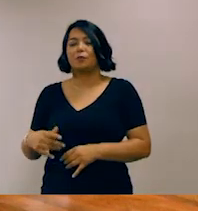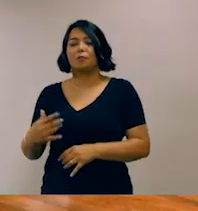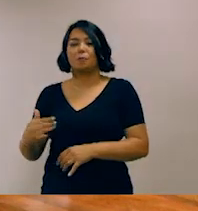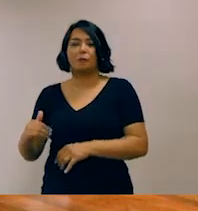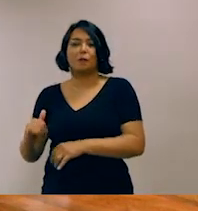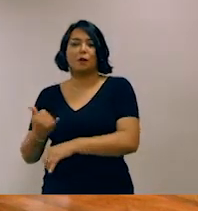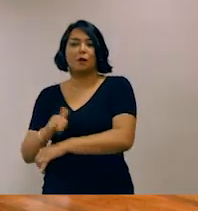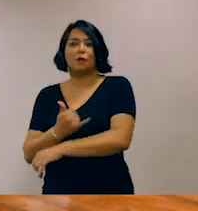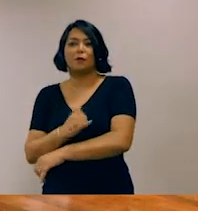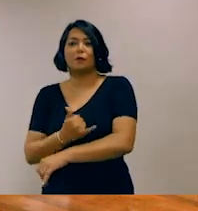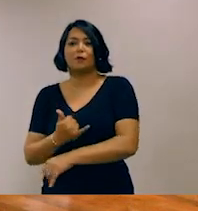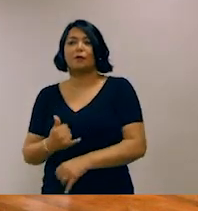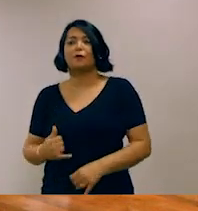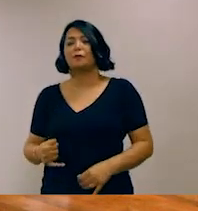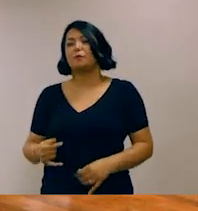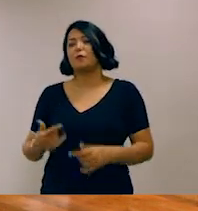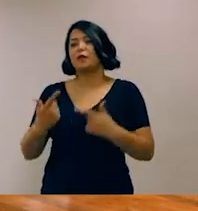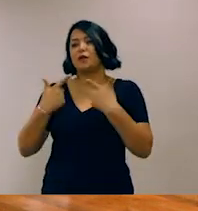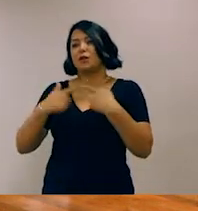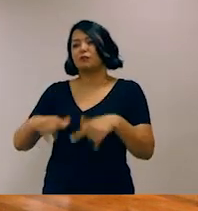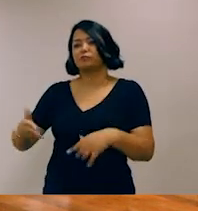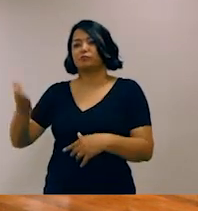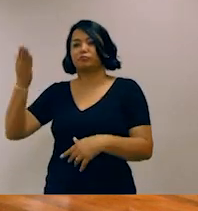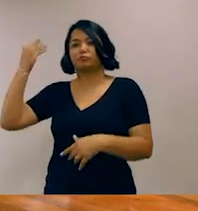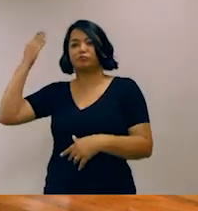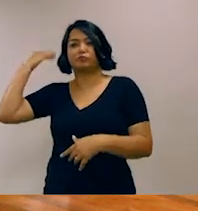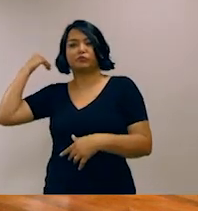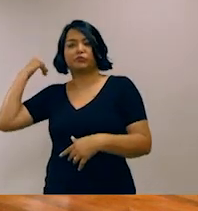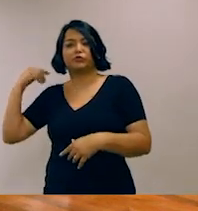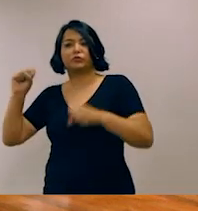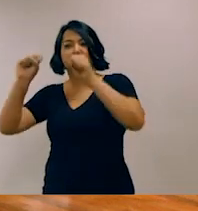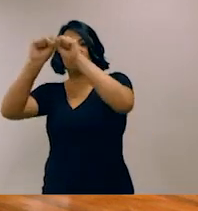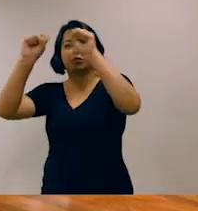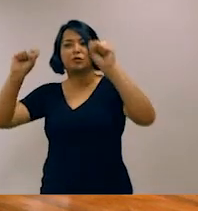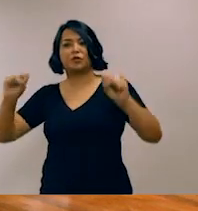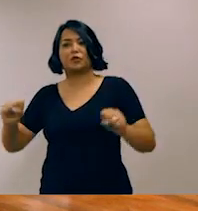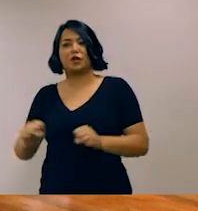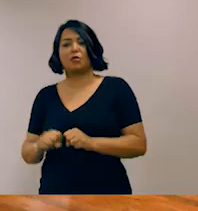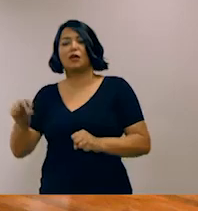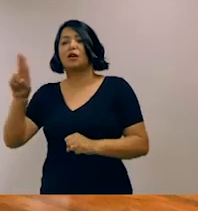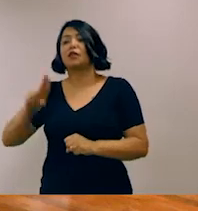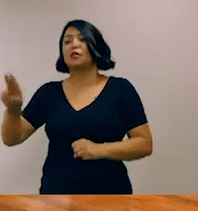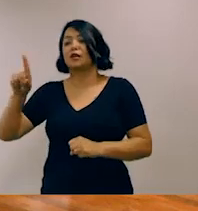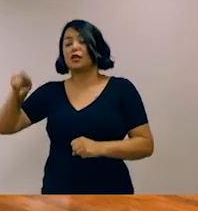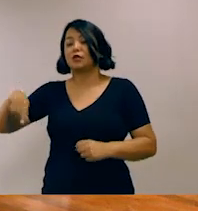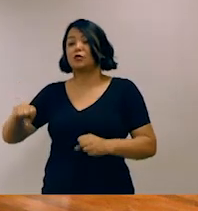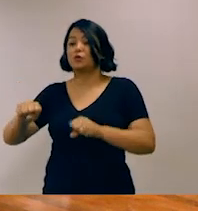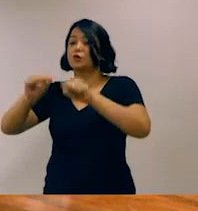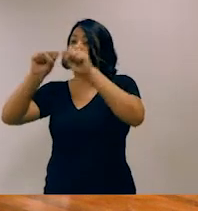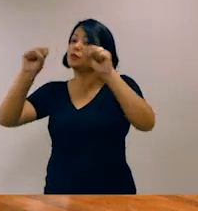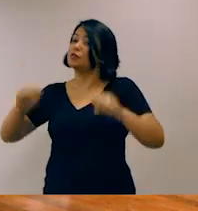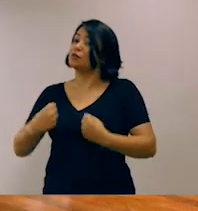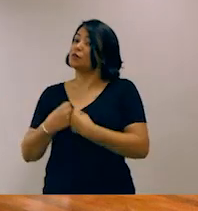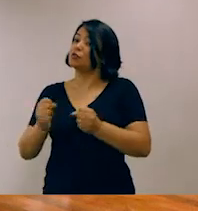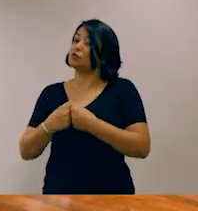No, I don't know. I don't know. So it's a little older. No, I don't know it.